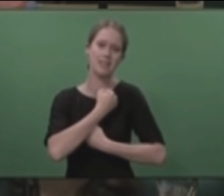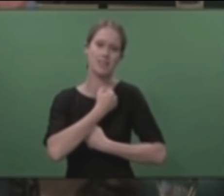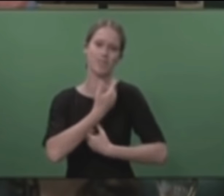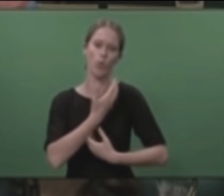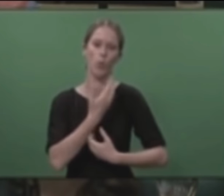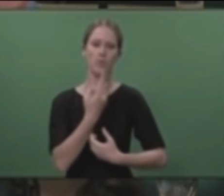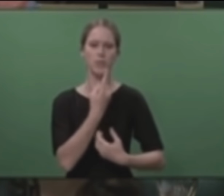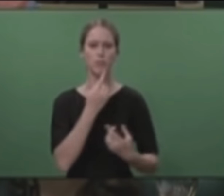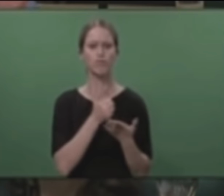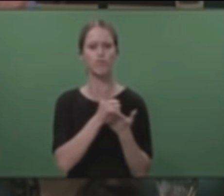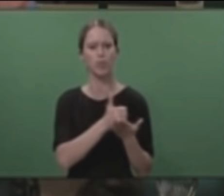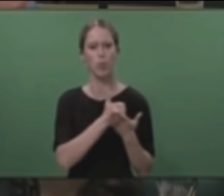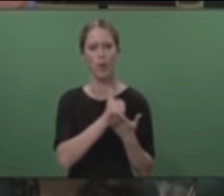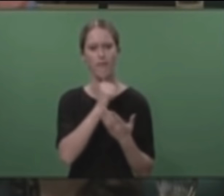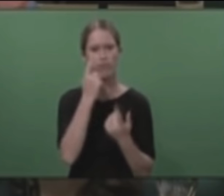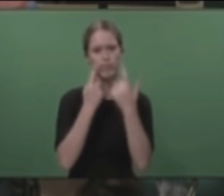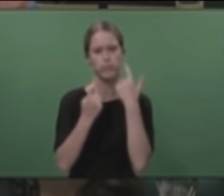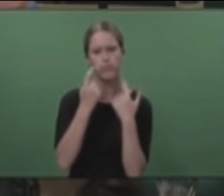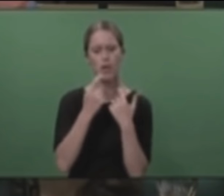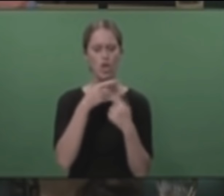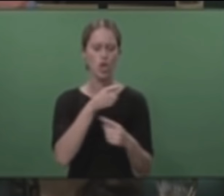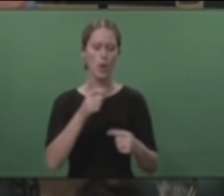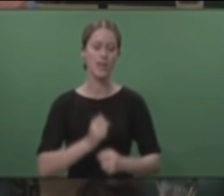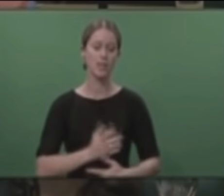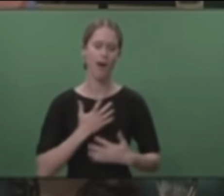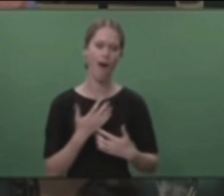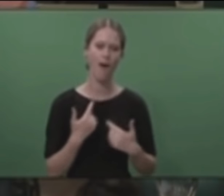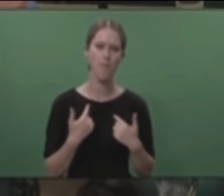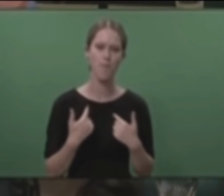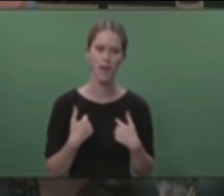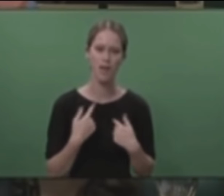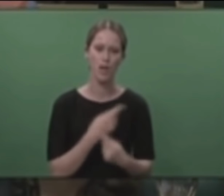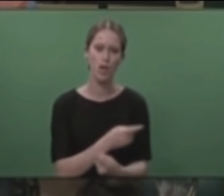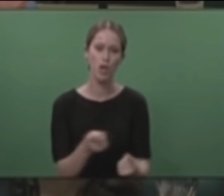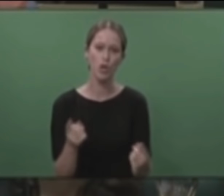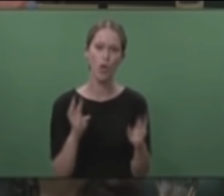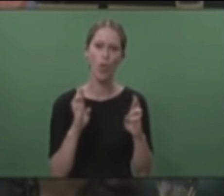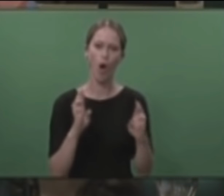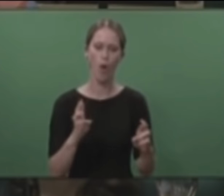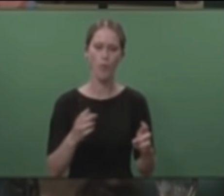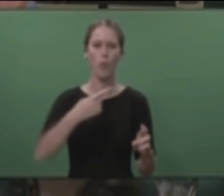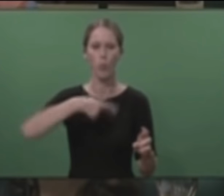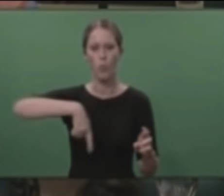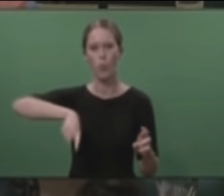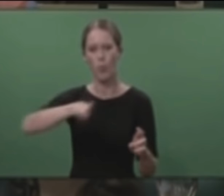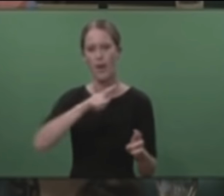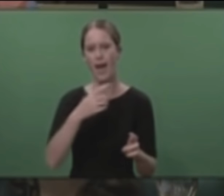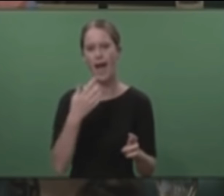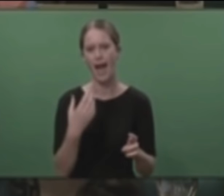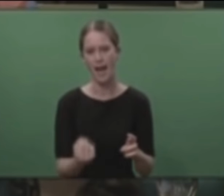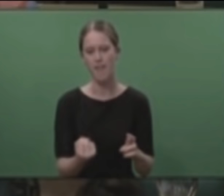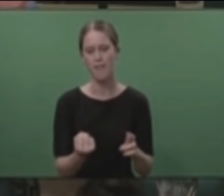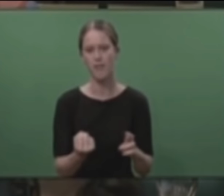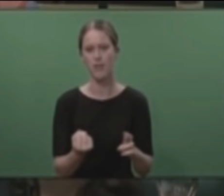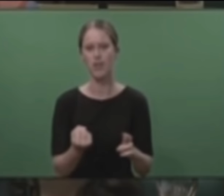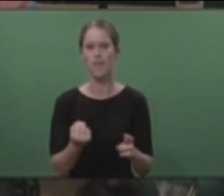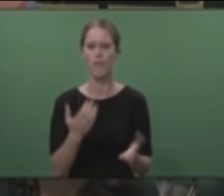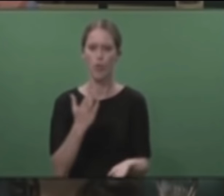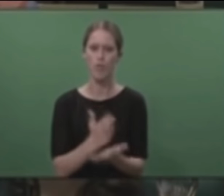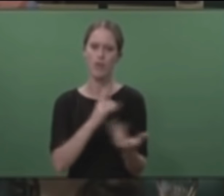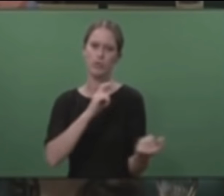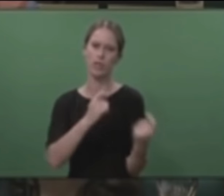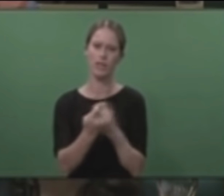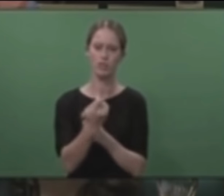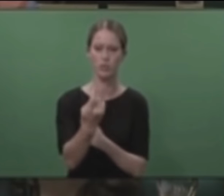cry on. You inspire me. You are the hope that we can have to make a real